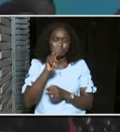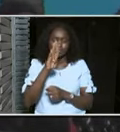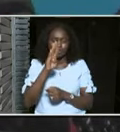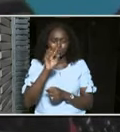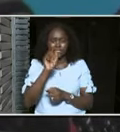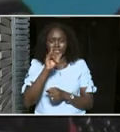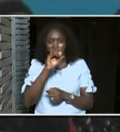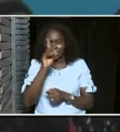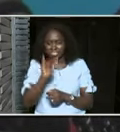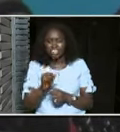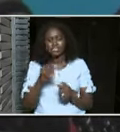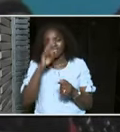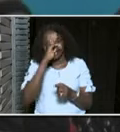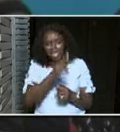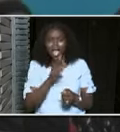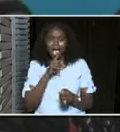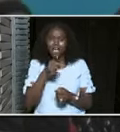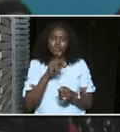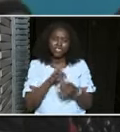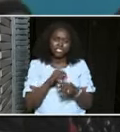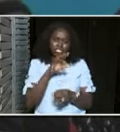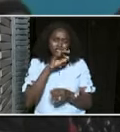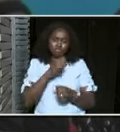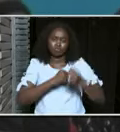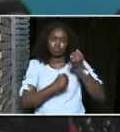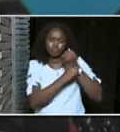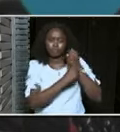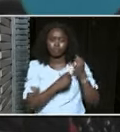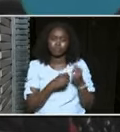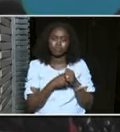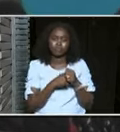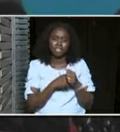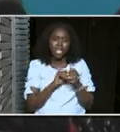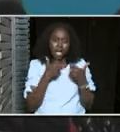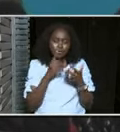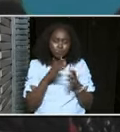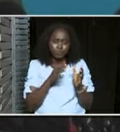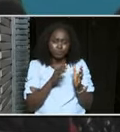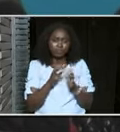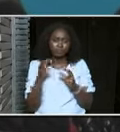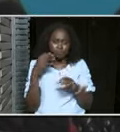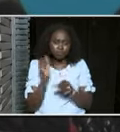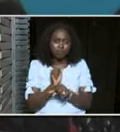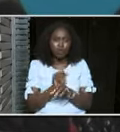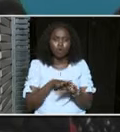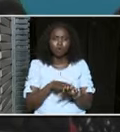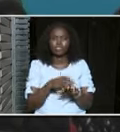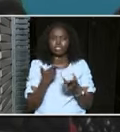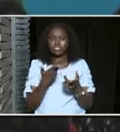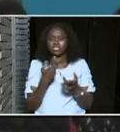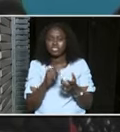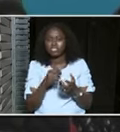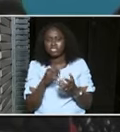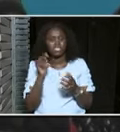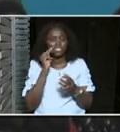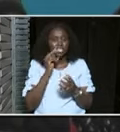If not, what plans you have in order to address the issue in favor of Nigerians and the Nigerian economy? And the